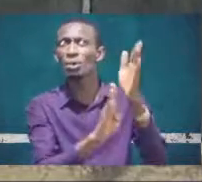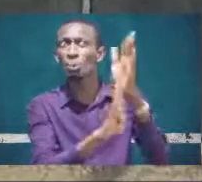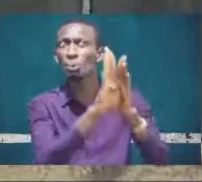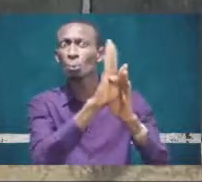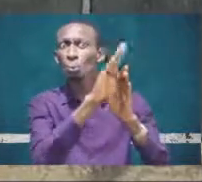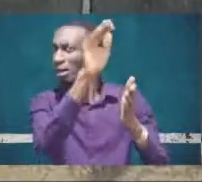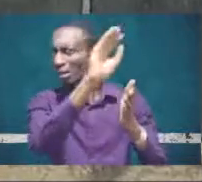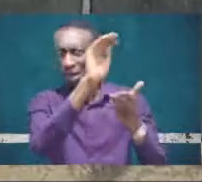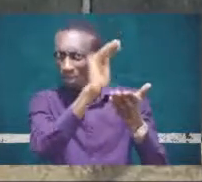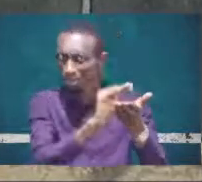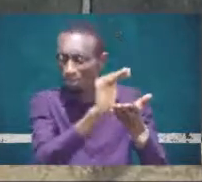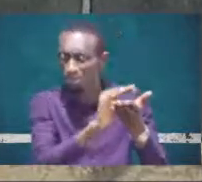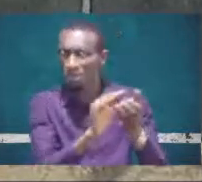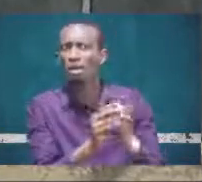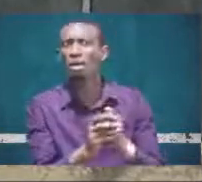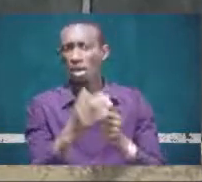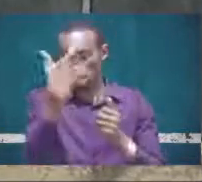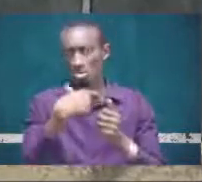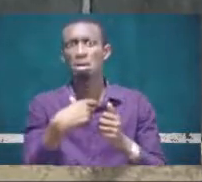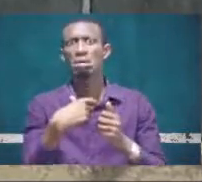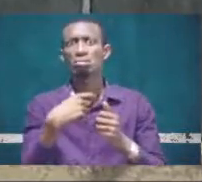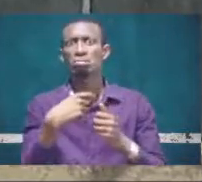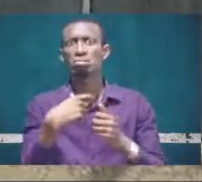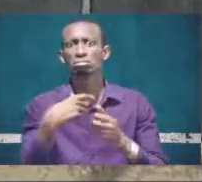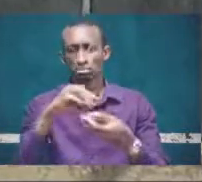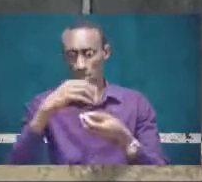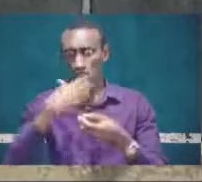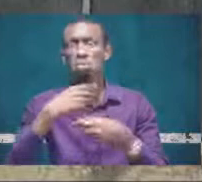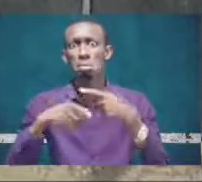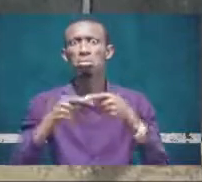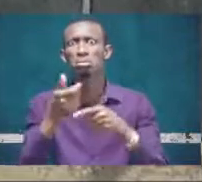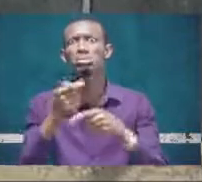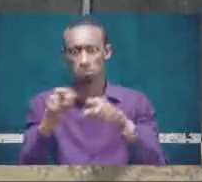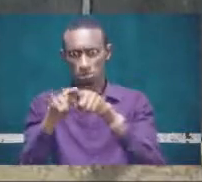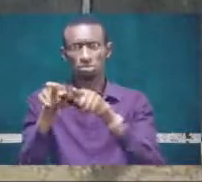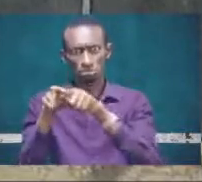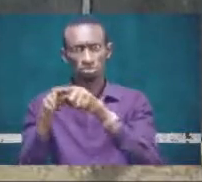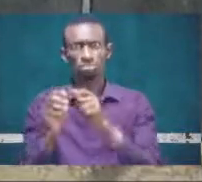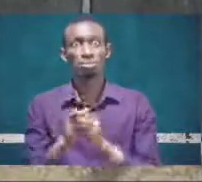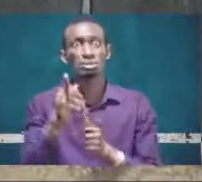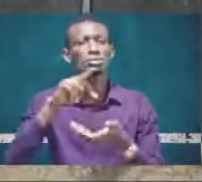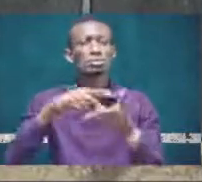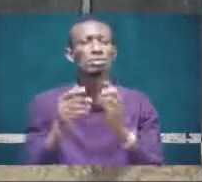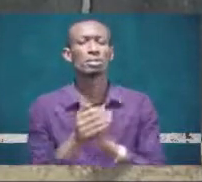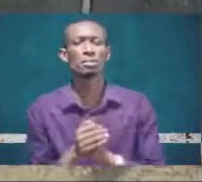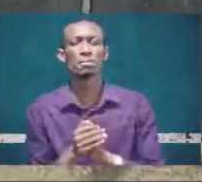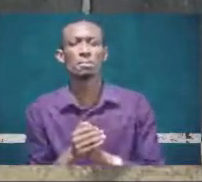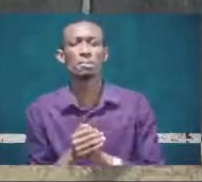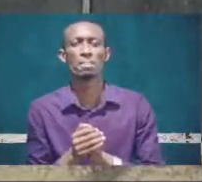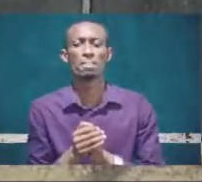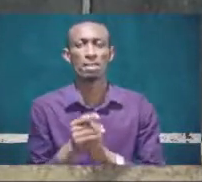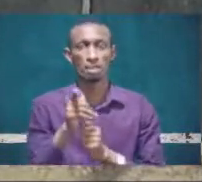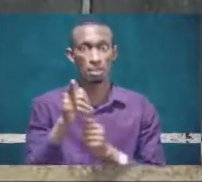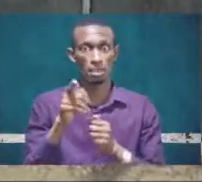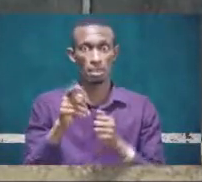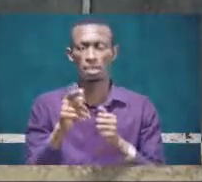3, we expect quantity demanded to remain the same. So this is now the demand, the curve, the